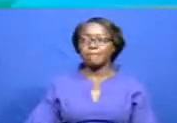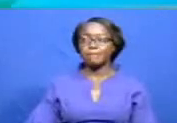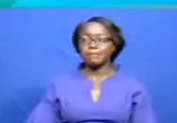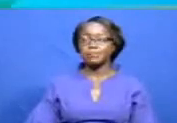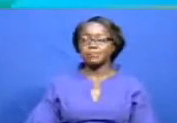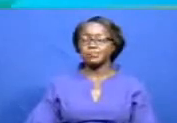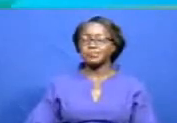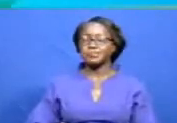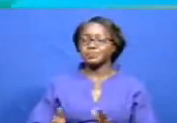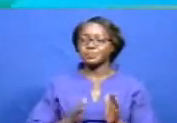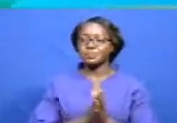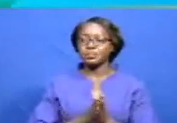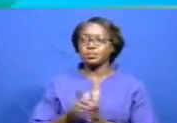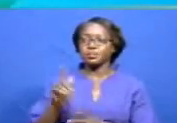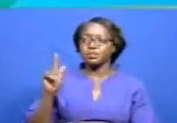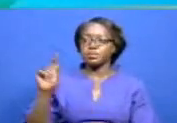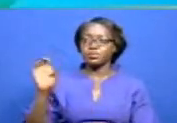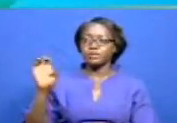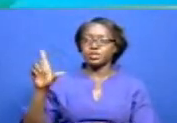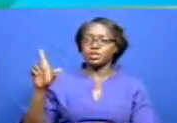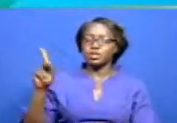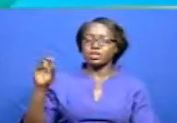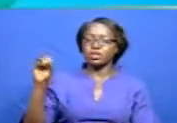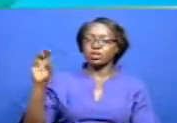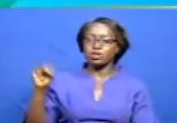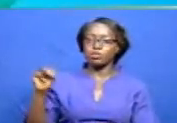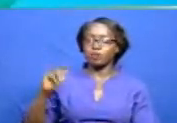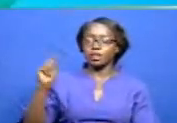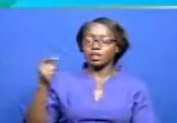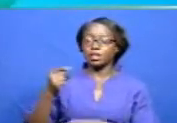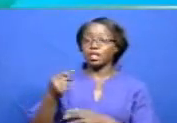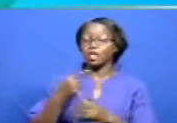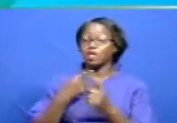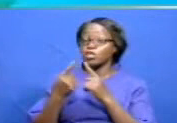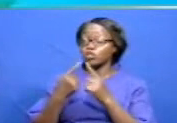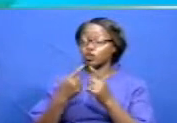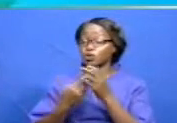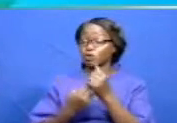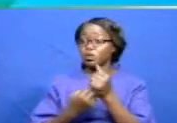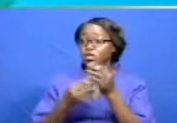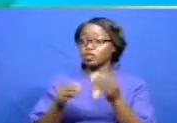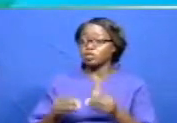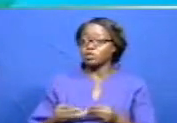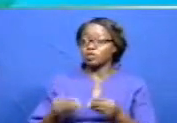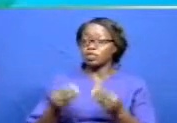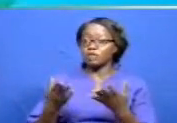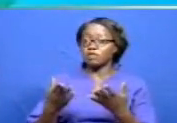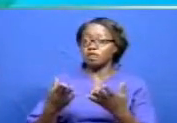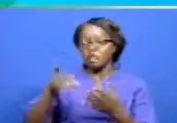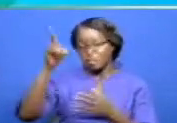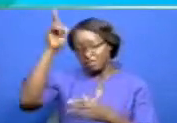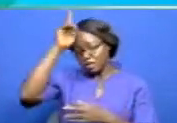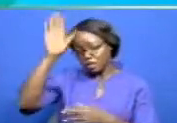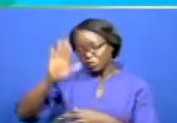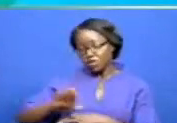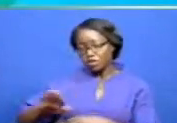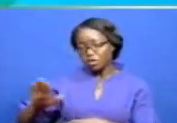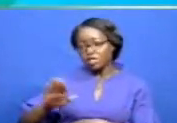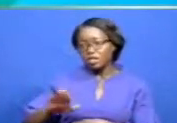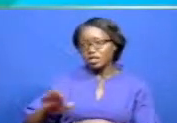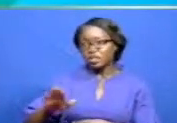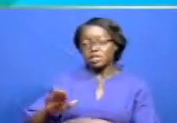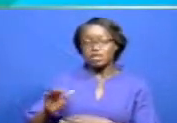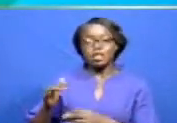That's why Telkom Kenya is in advanced talks with partners to offer customers in remote areas 4G-enabled